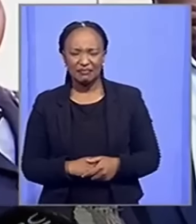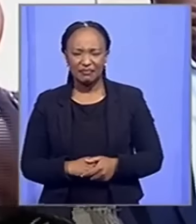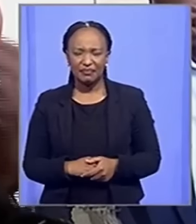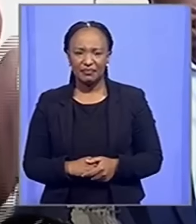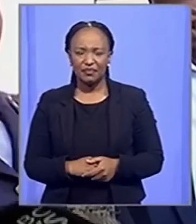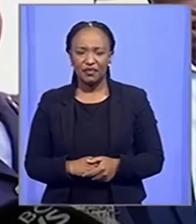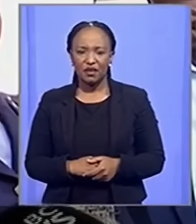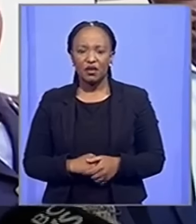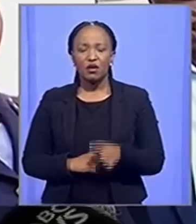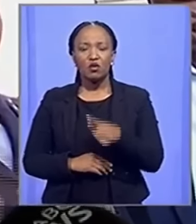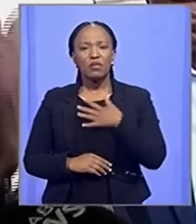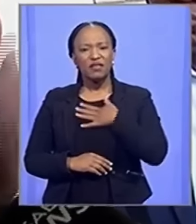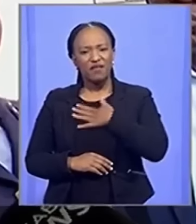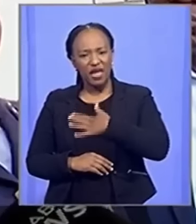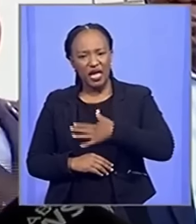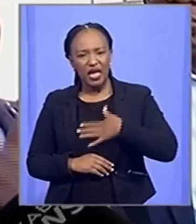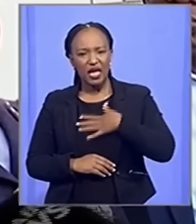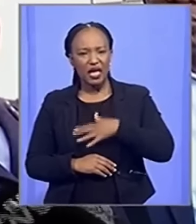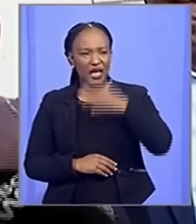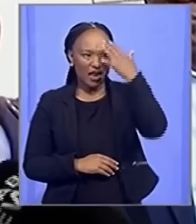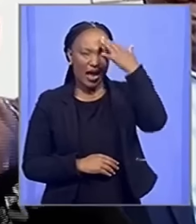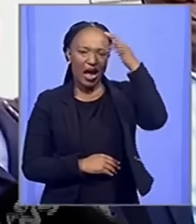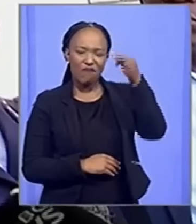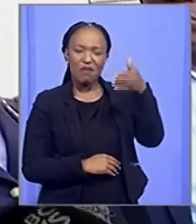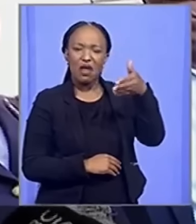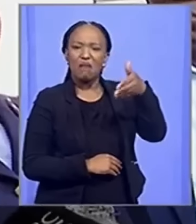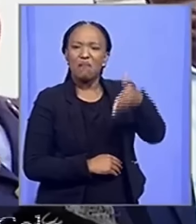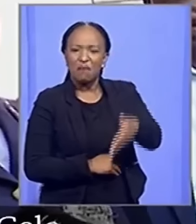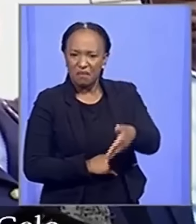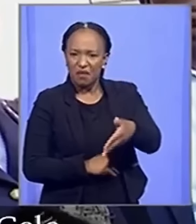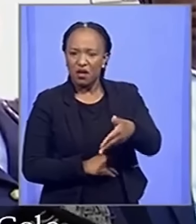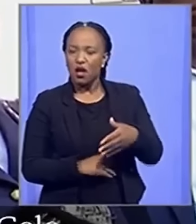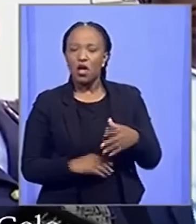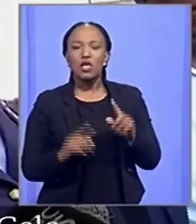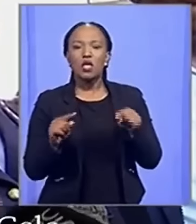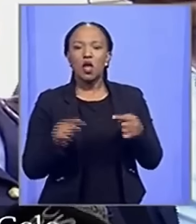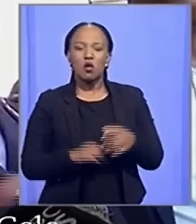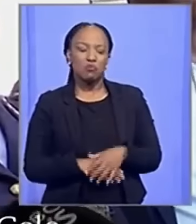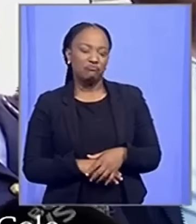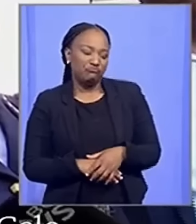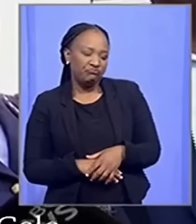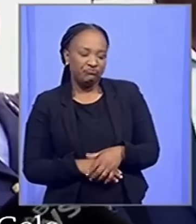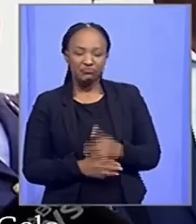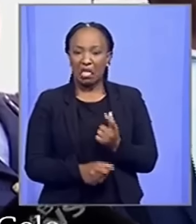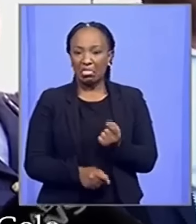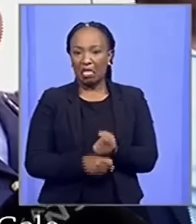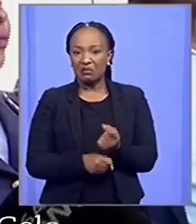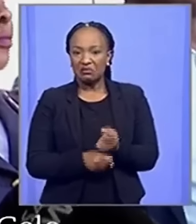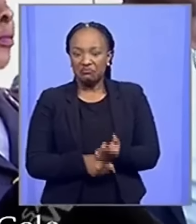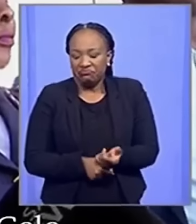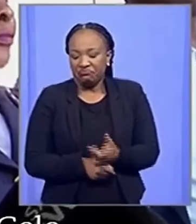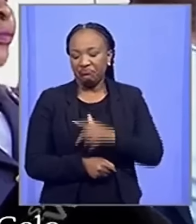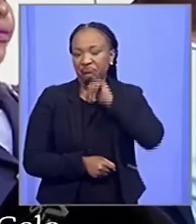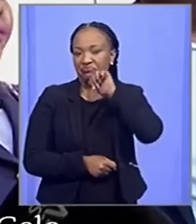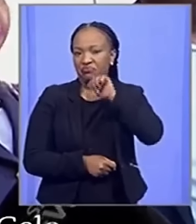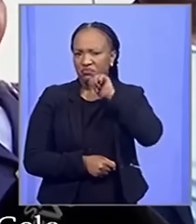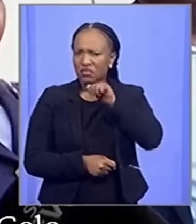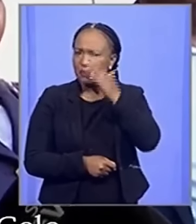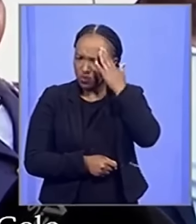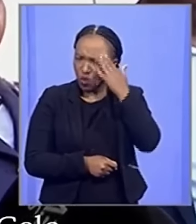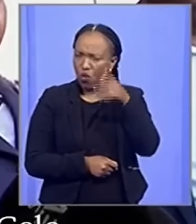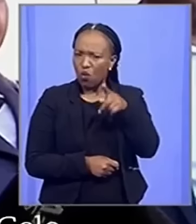feel that there is a government. They can't do as they wish, and they must have a response, and that response must